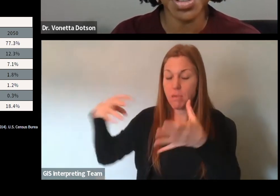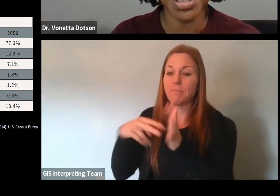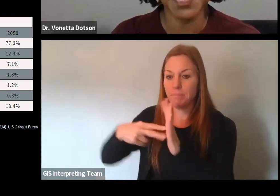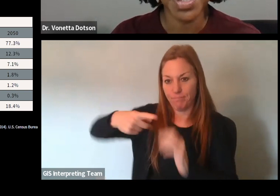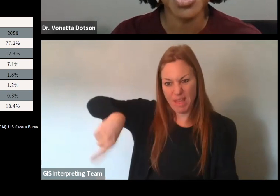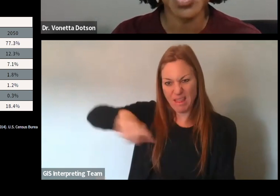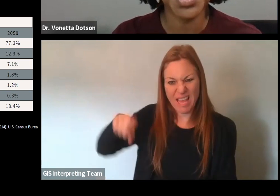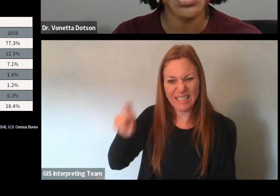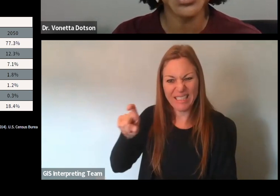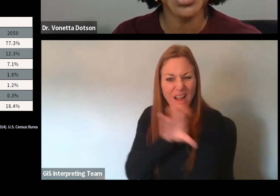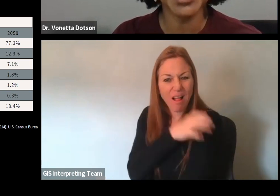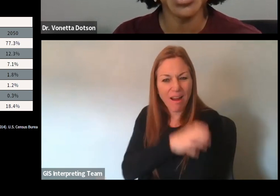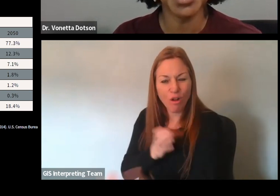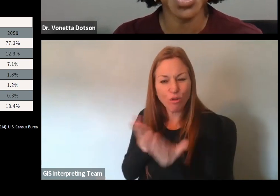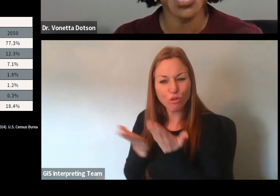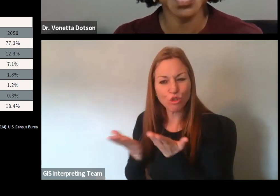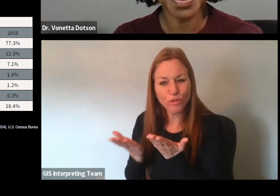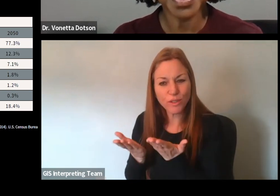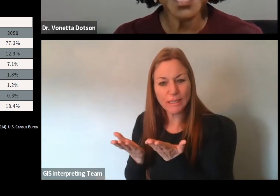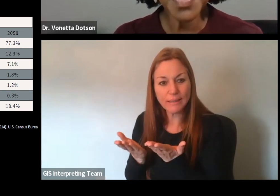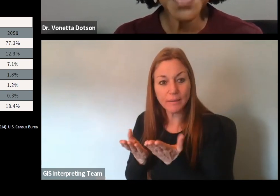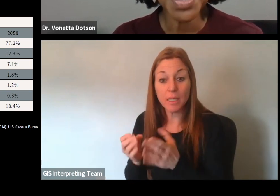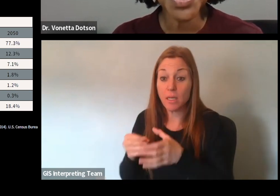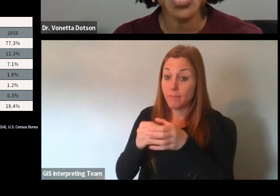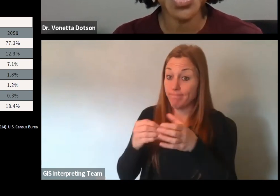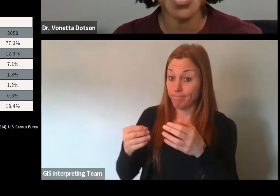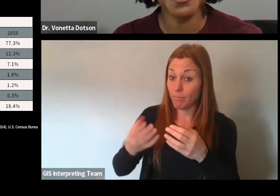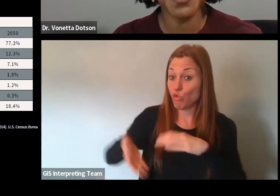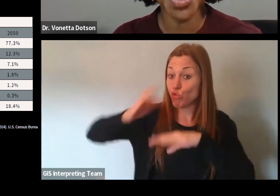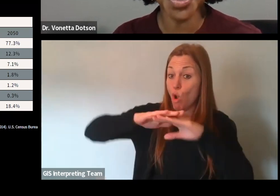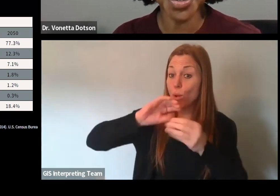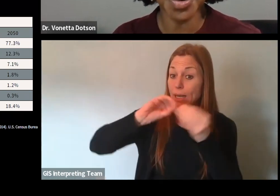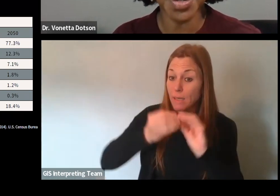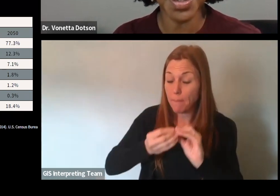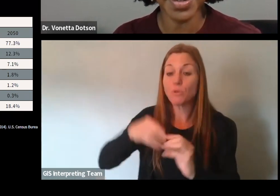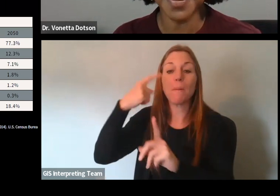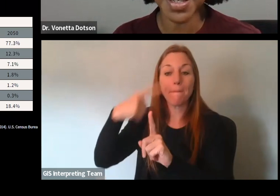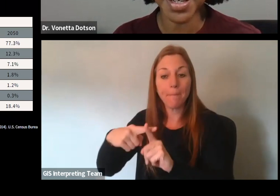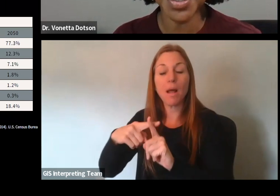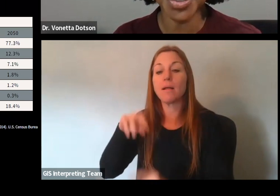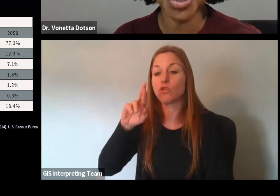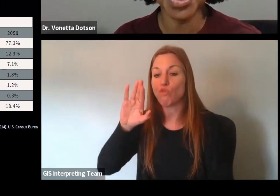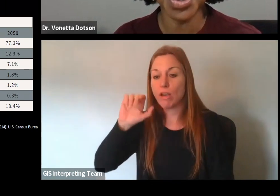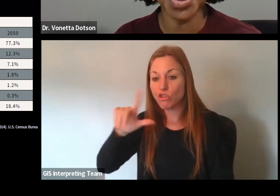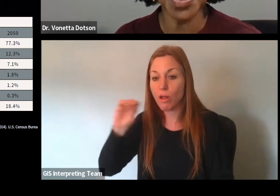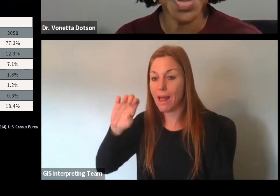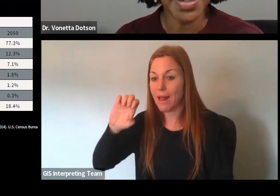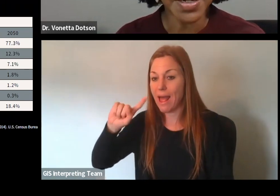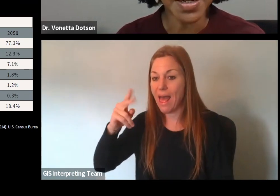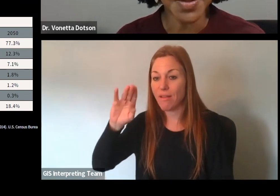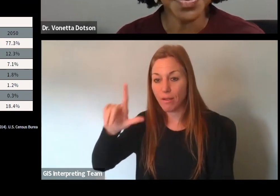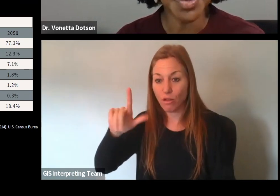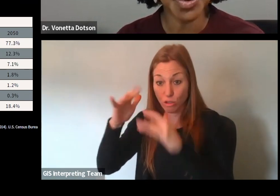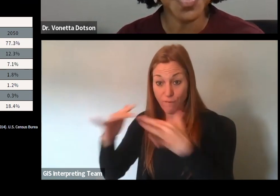racial and ethnic diversity within older adults is going to continue to grow. So the figure on the